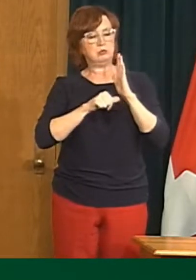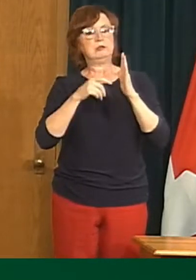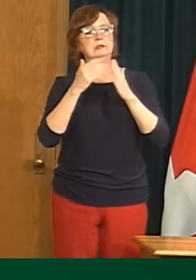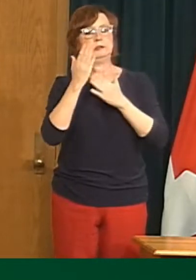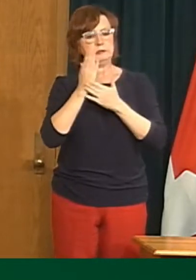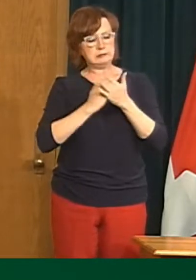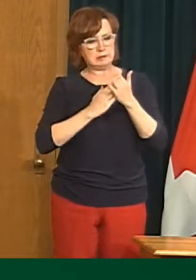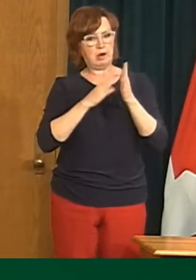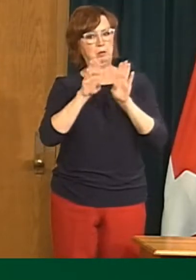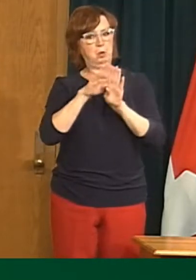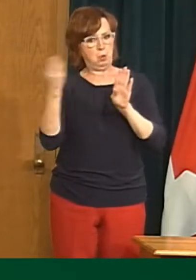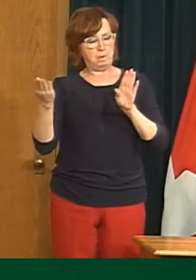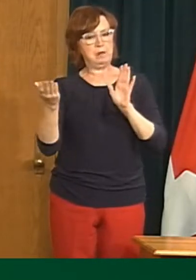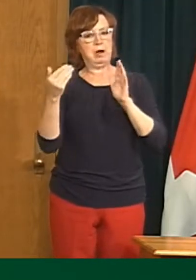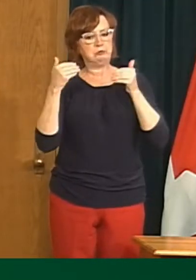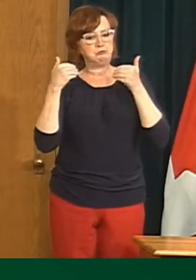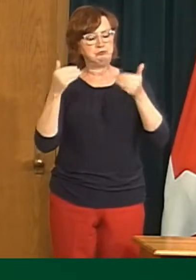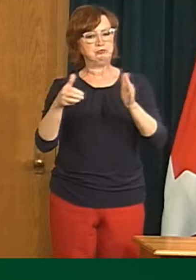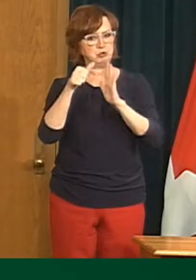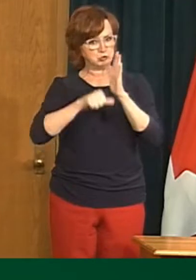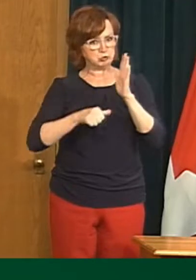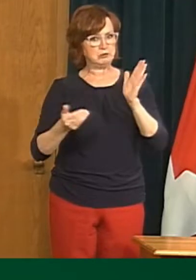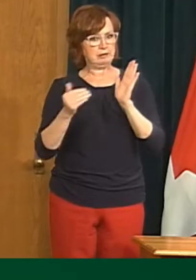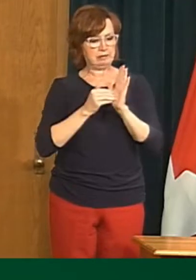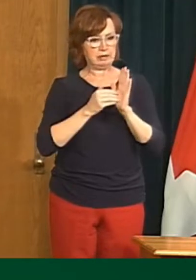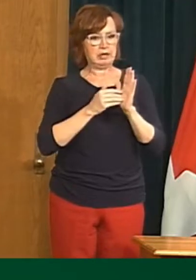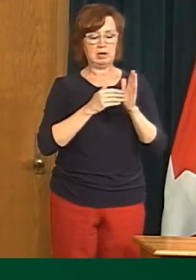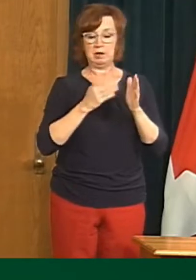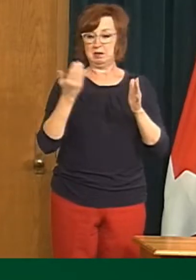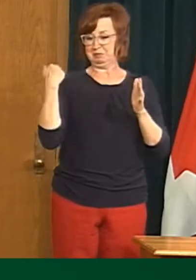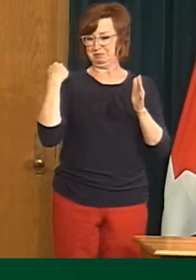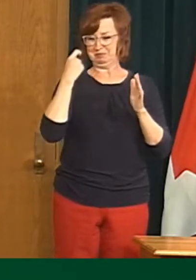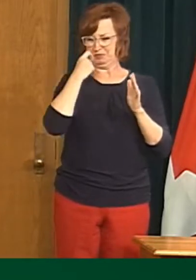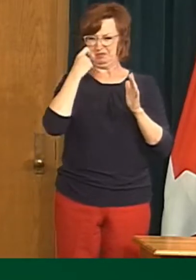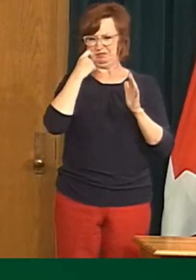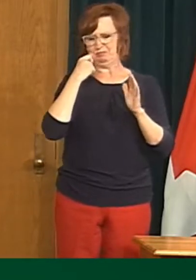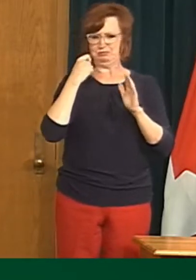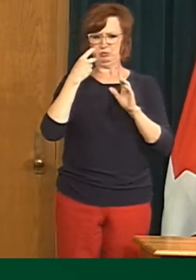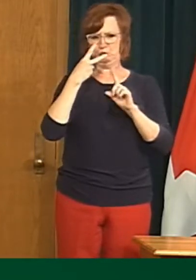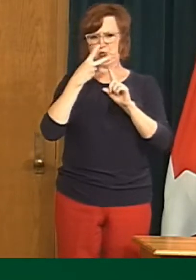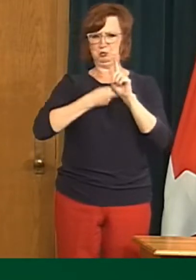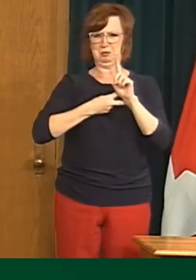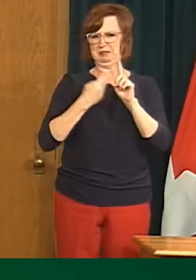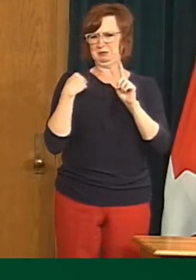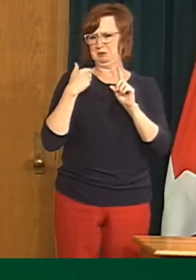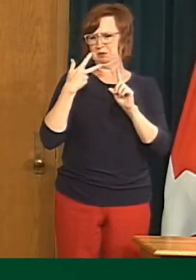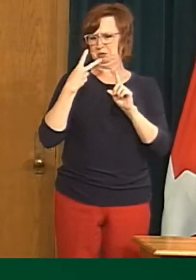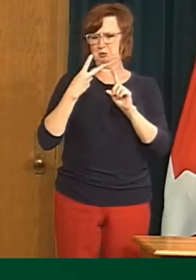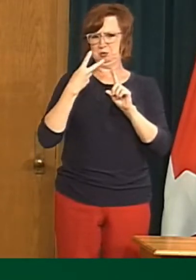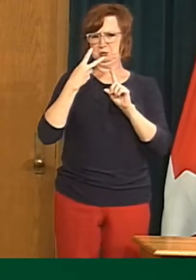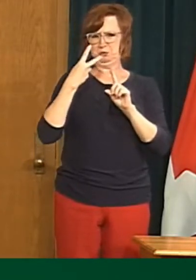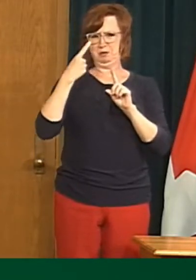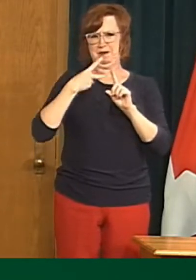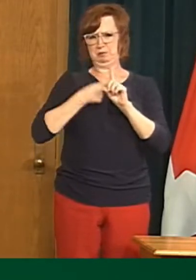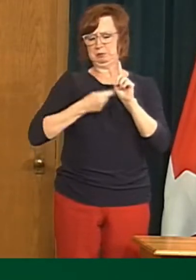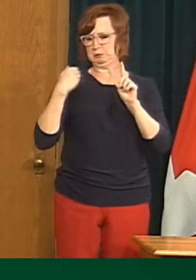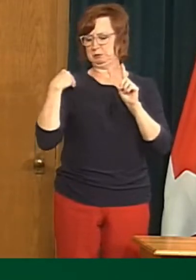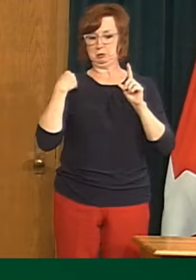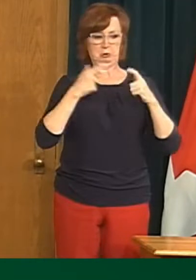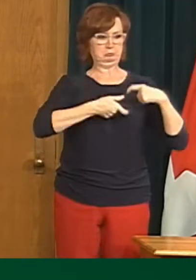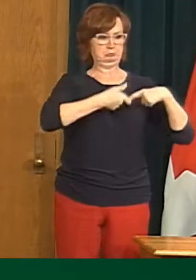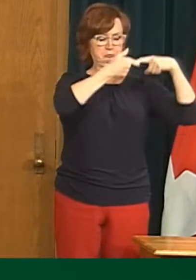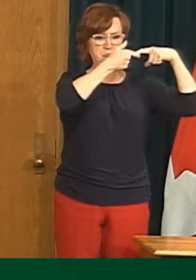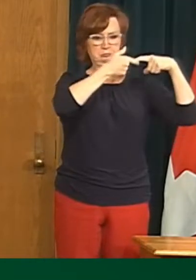the COVID-19 healthcare delivery response. I know that there have been rumors of the temporary ER disruptions that they